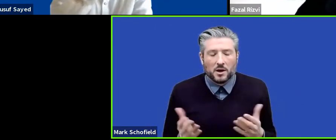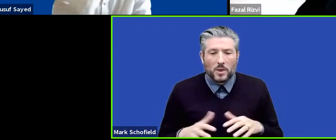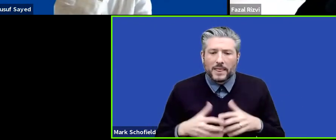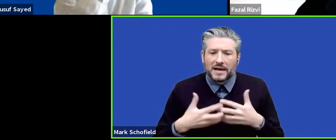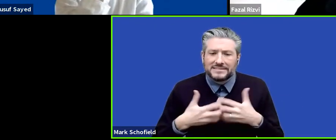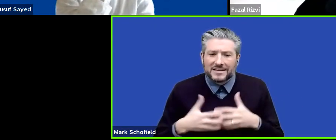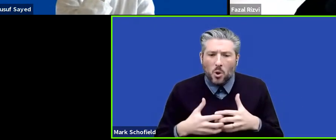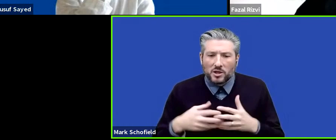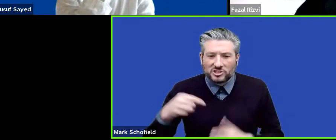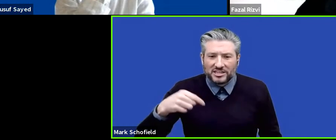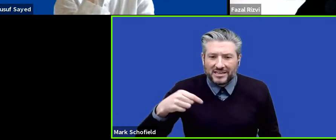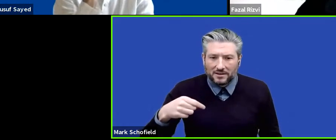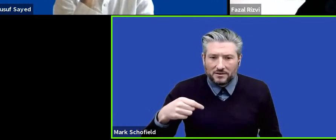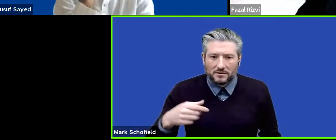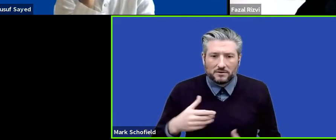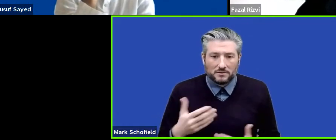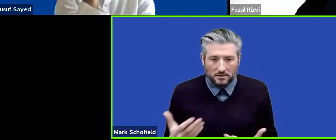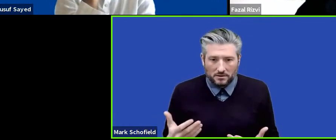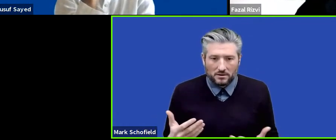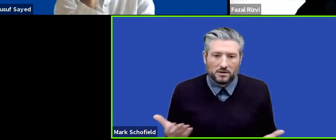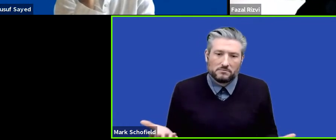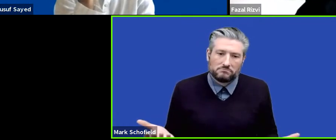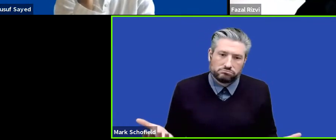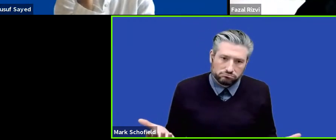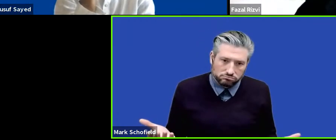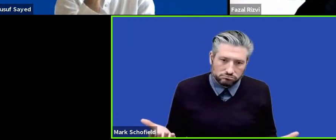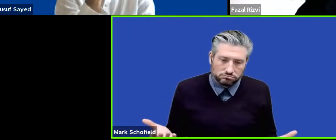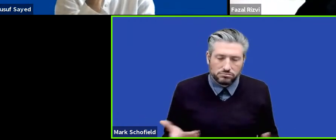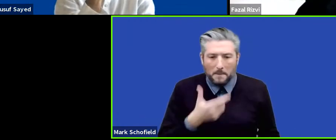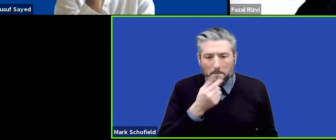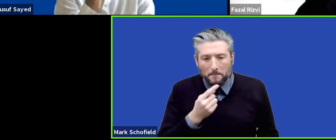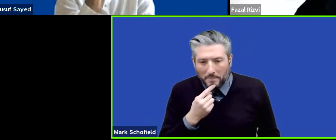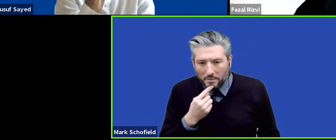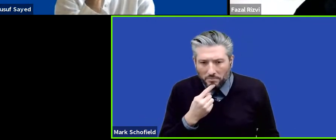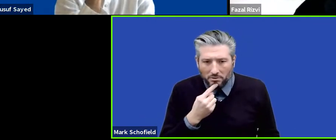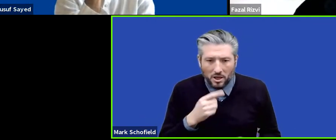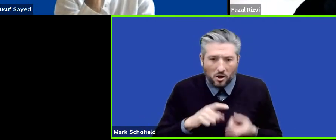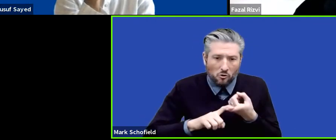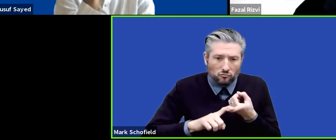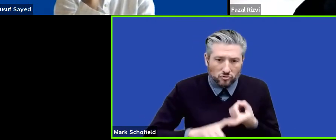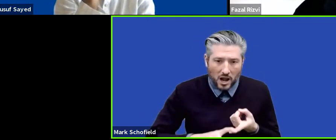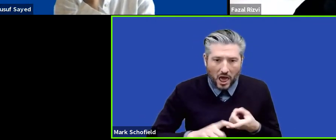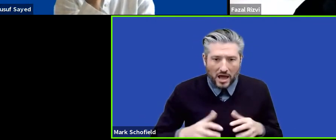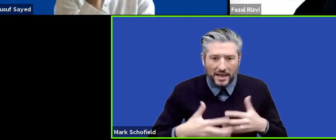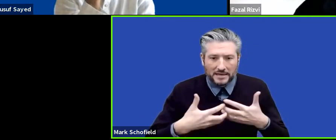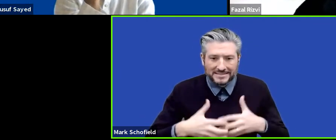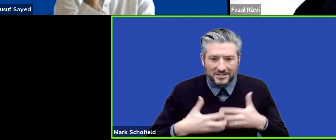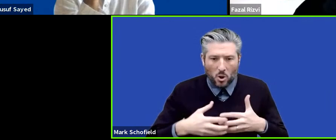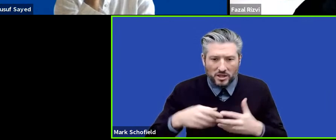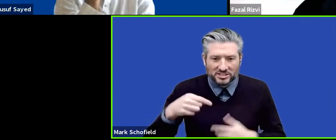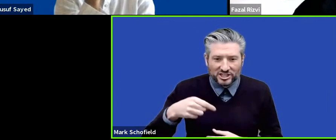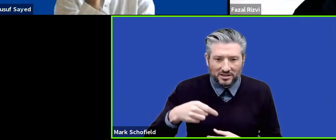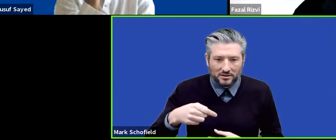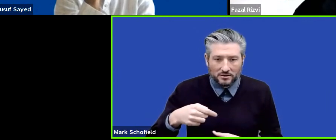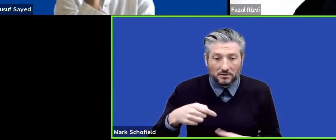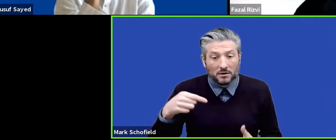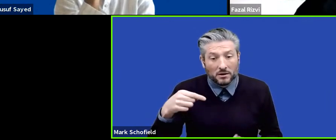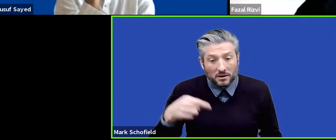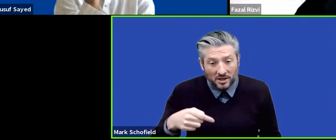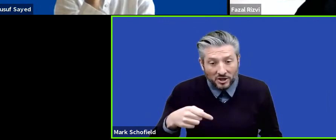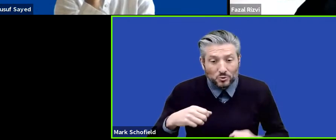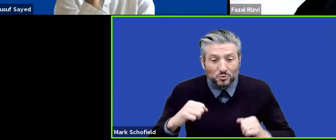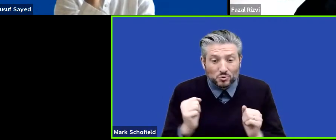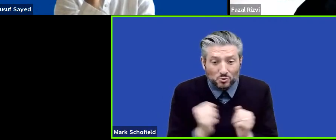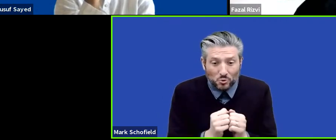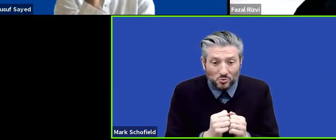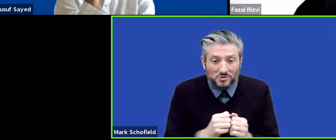an incredible reliance and march towards technology, but that technology obviously favors the already